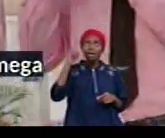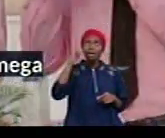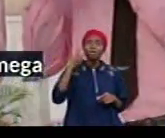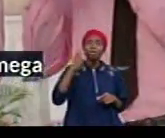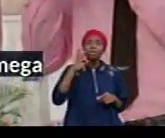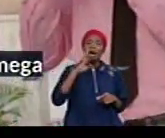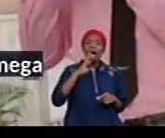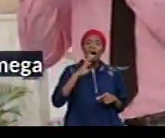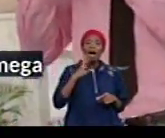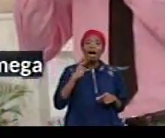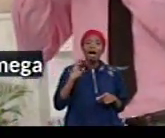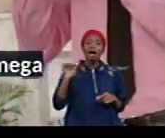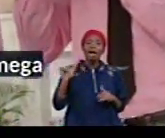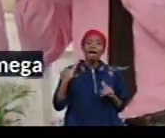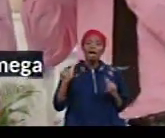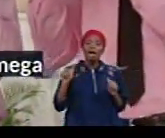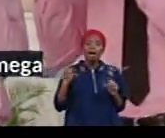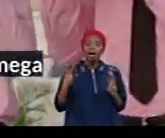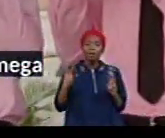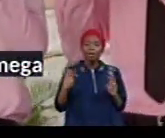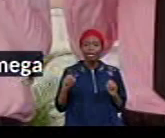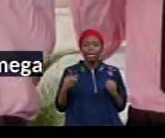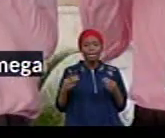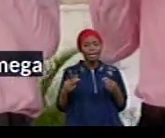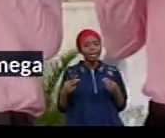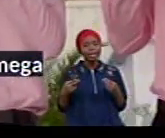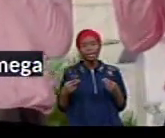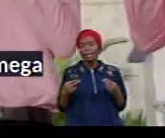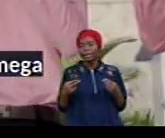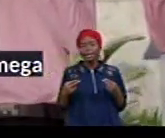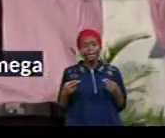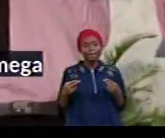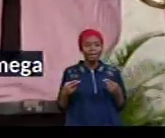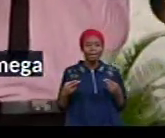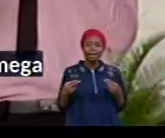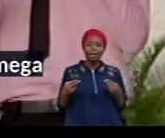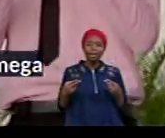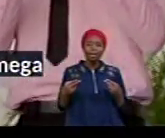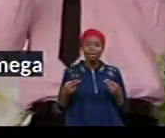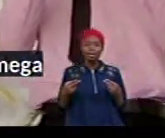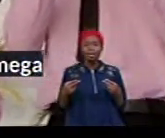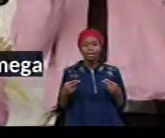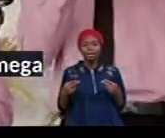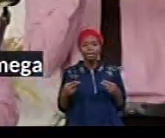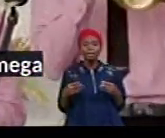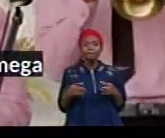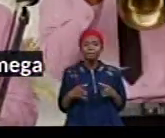We worship You. We worship You. You are.